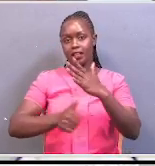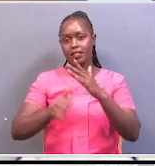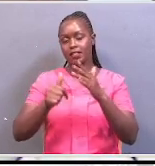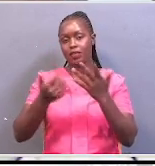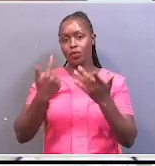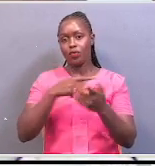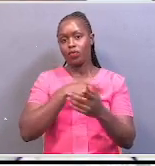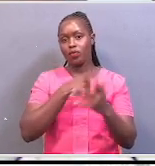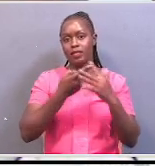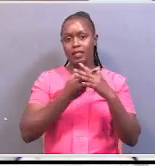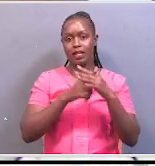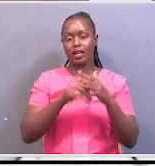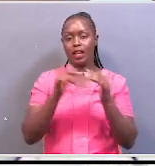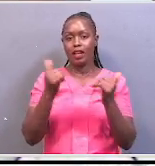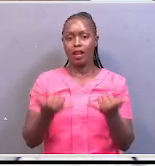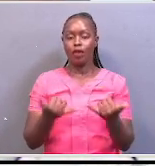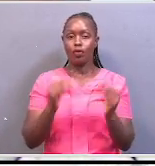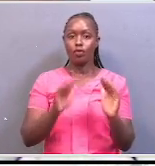we started to roll out